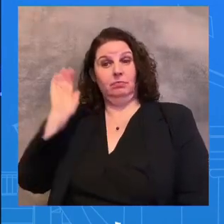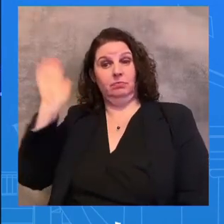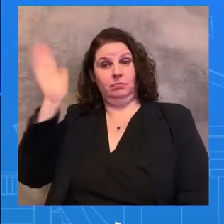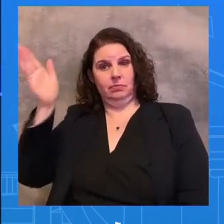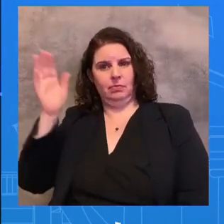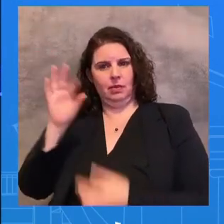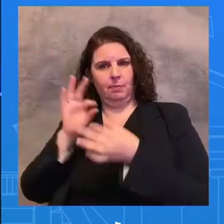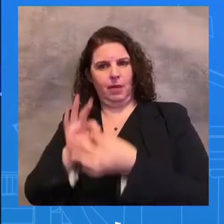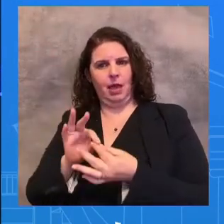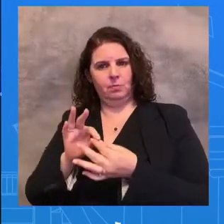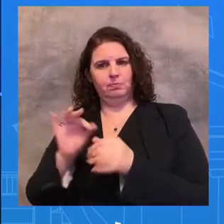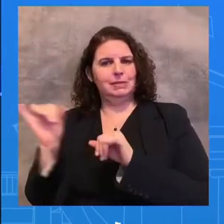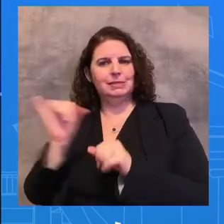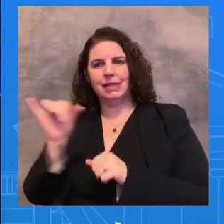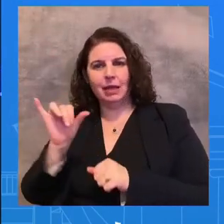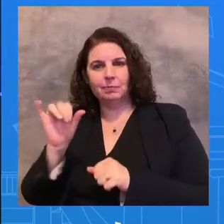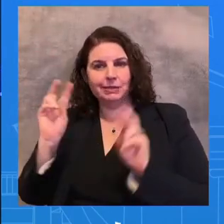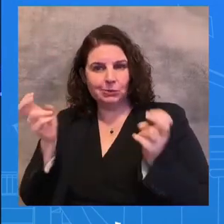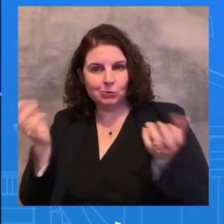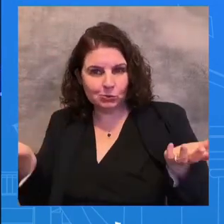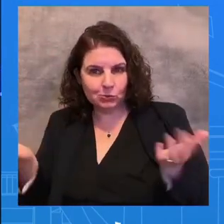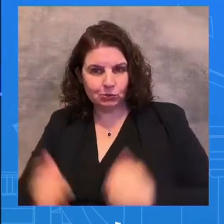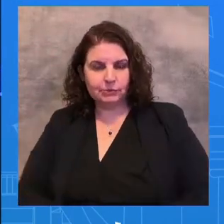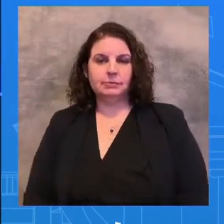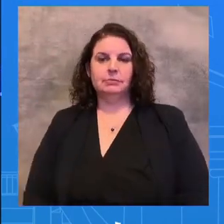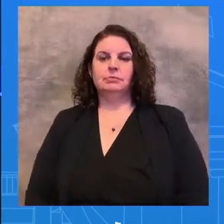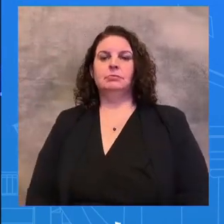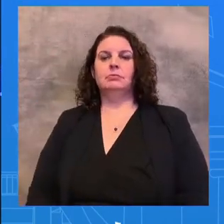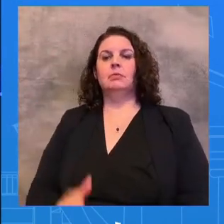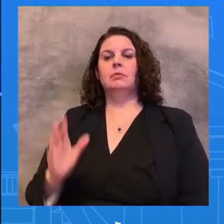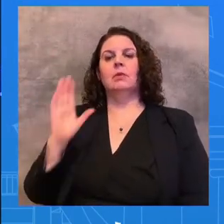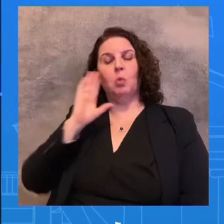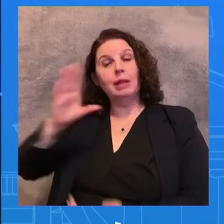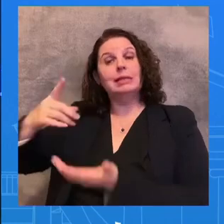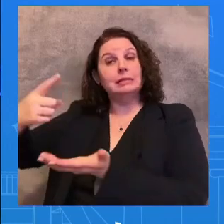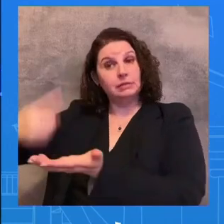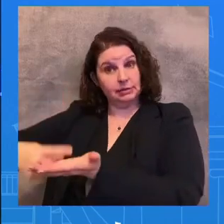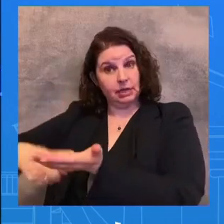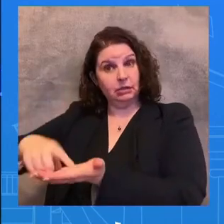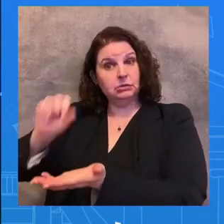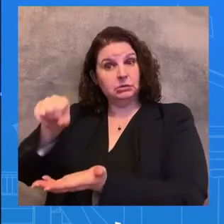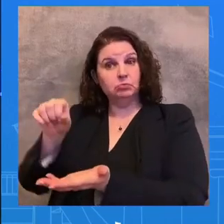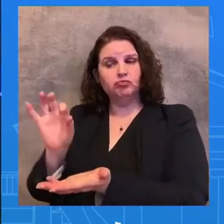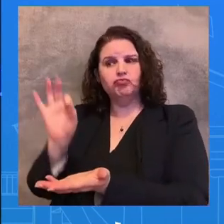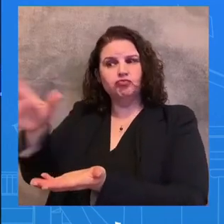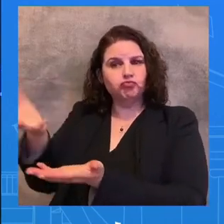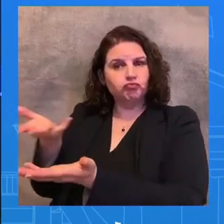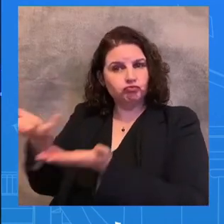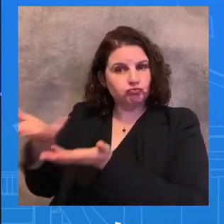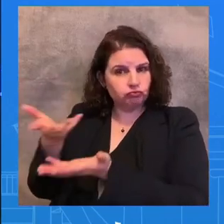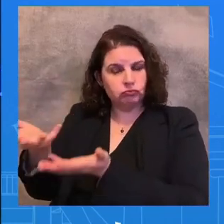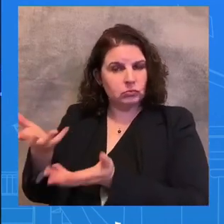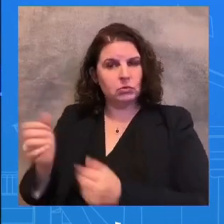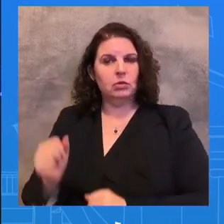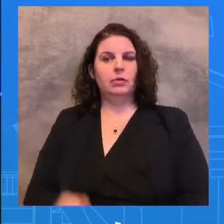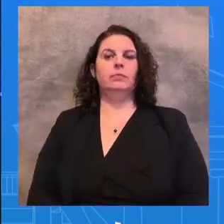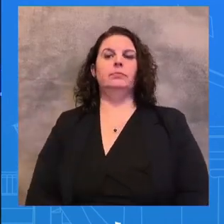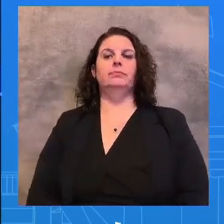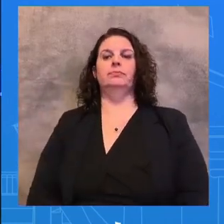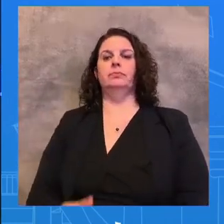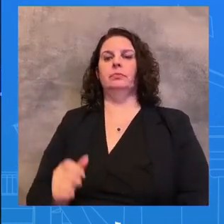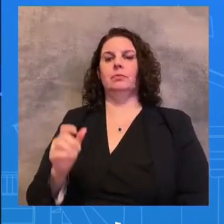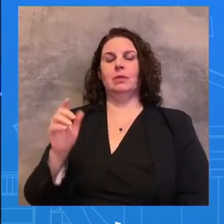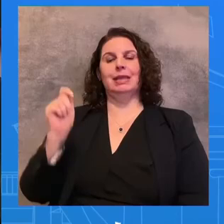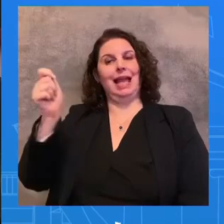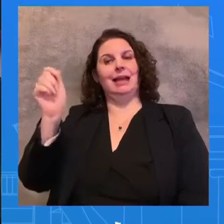democratic institutions, in its civil society, in all walks of Kenyan life, to help make sure that the basic foundations of Kenyan democracy remain strong.